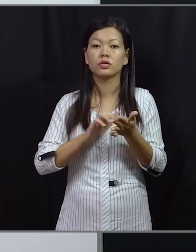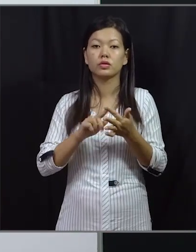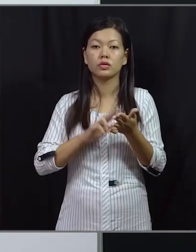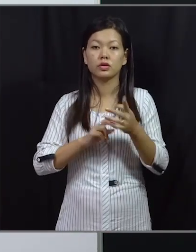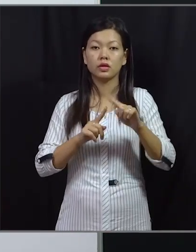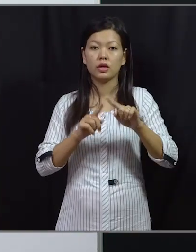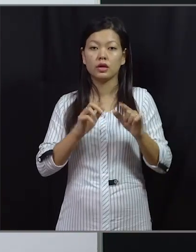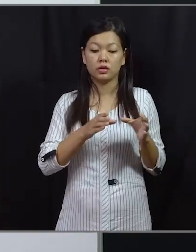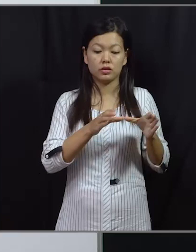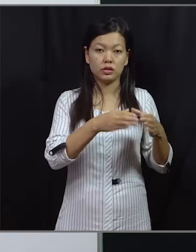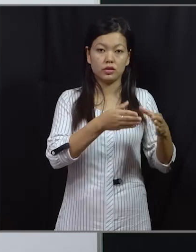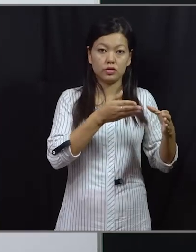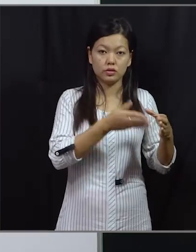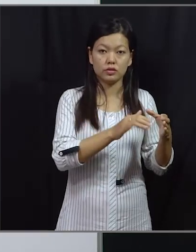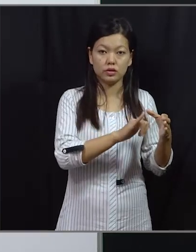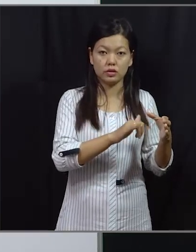the same elements.